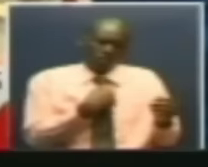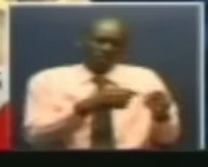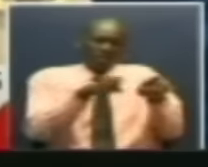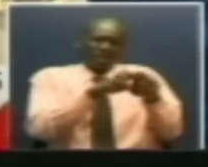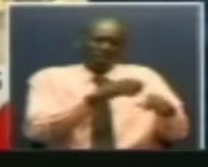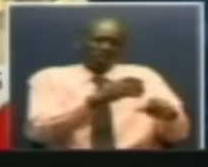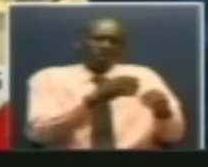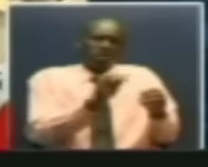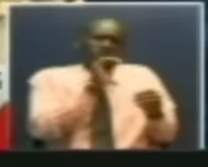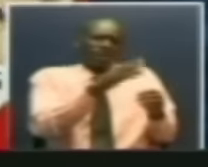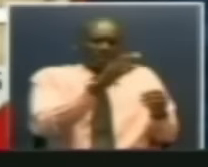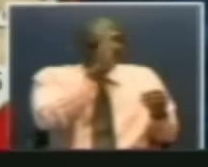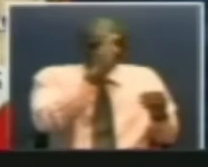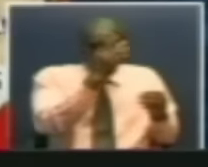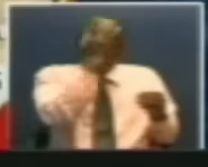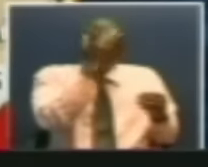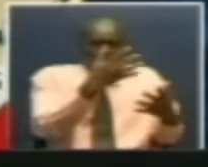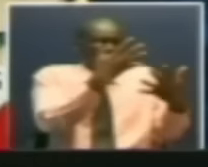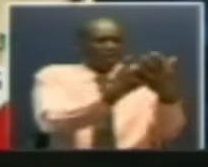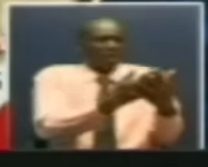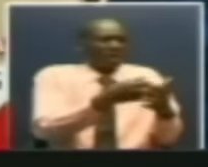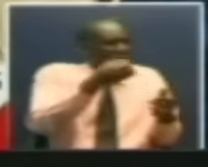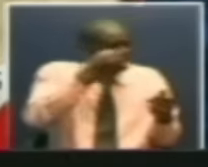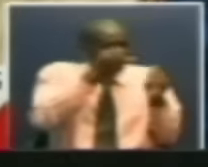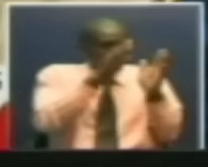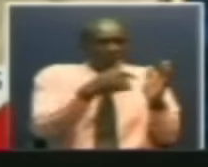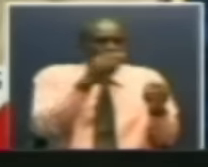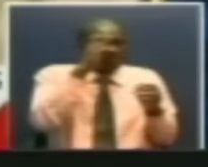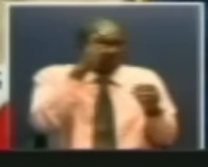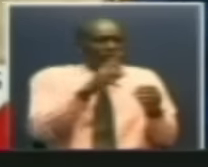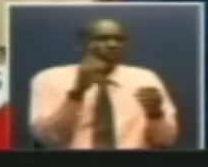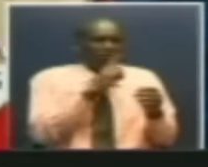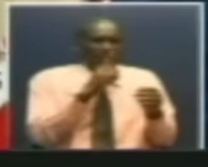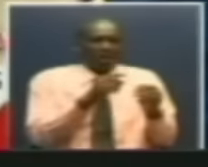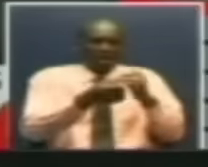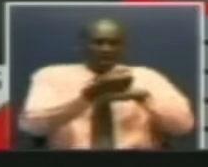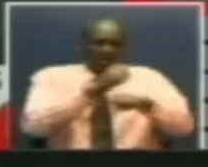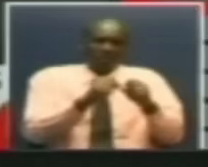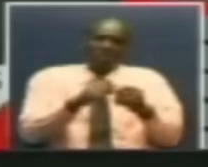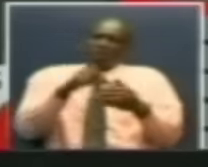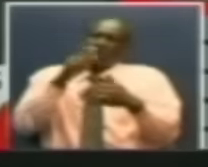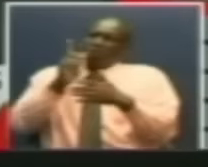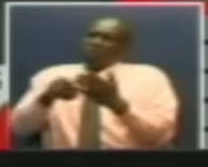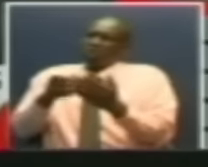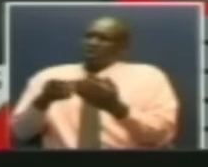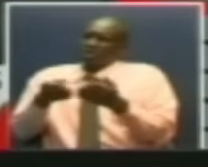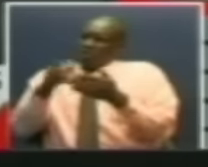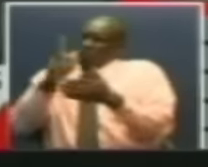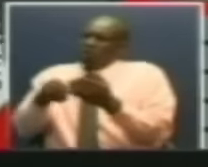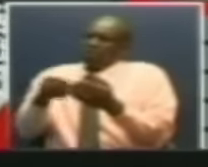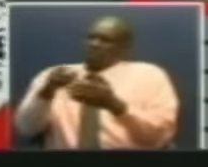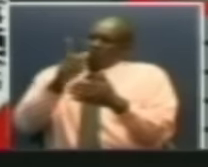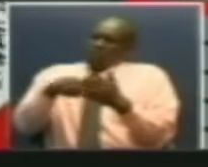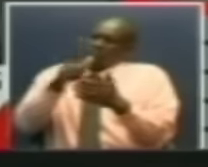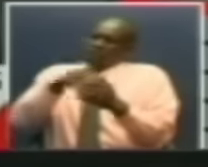you are asking the police, why are you holding a drug baron who is suspected for terror? activities. No, on what counts now of the terror activities